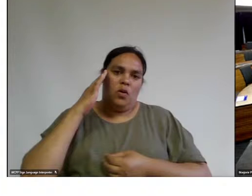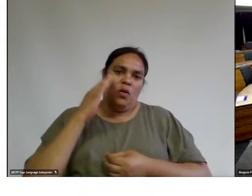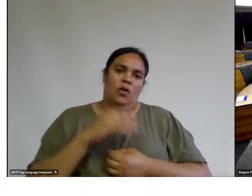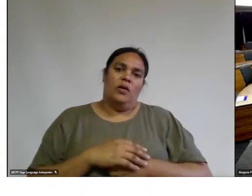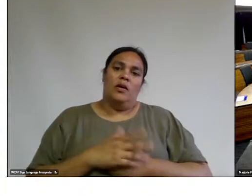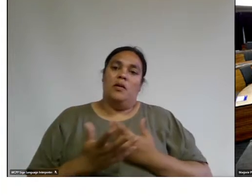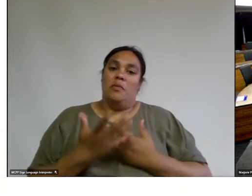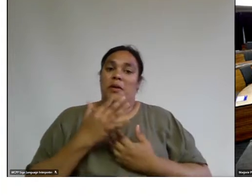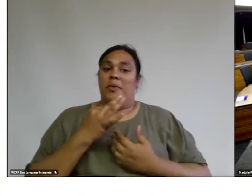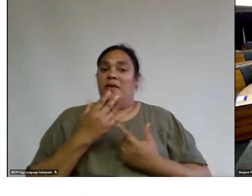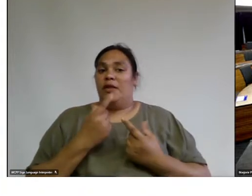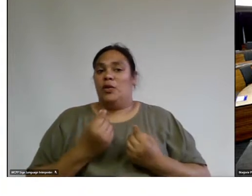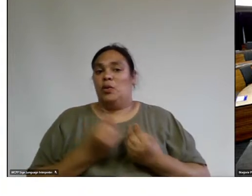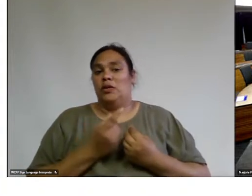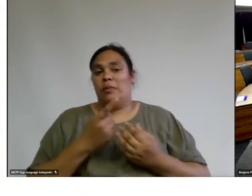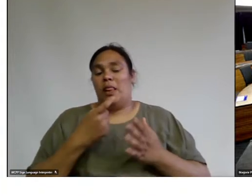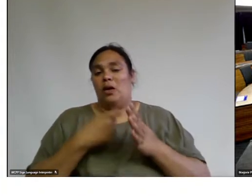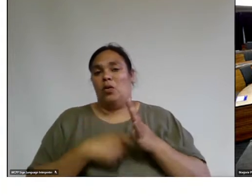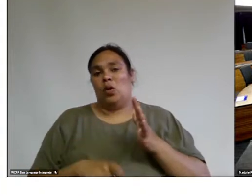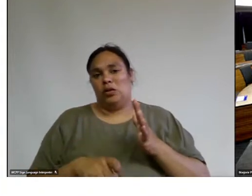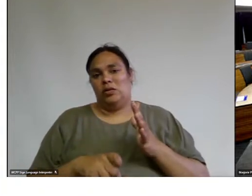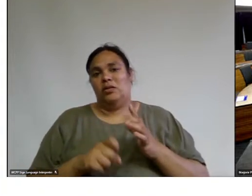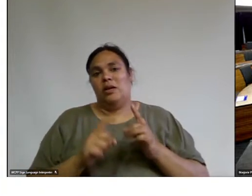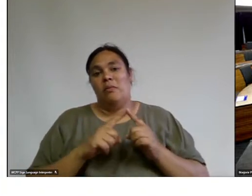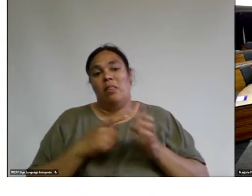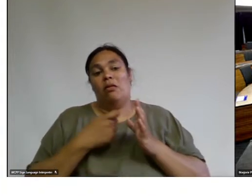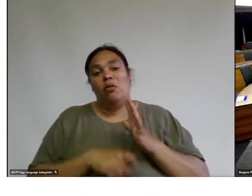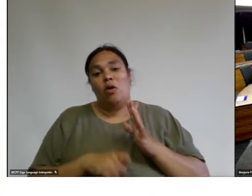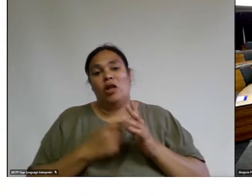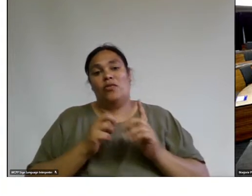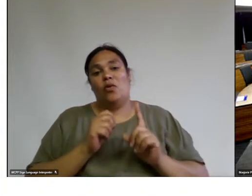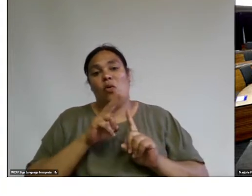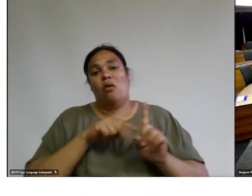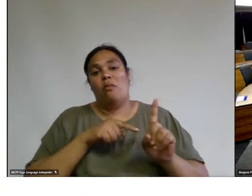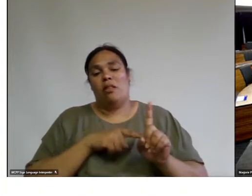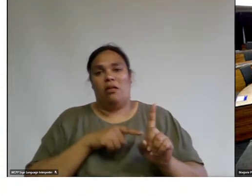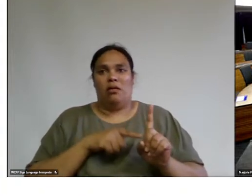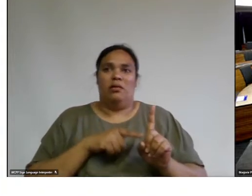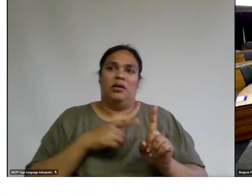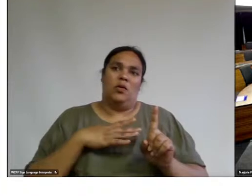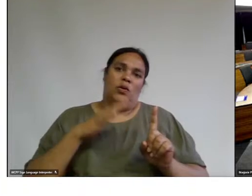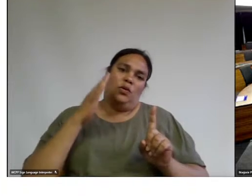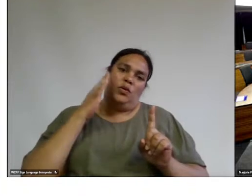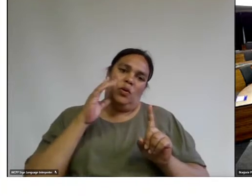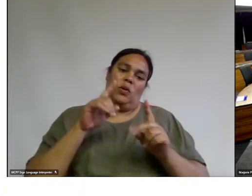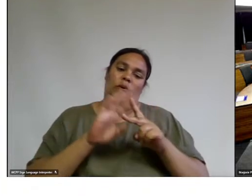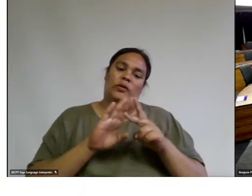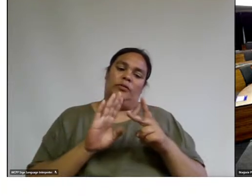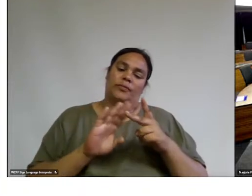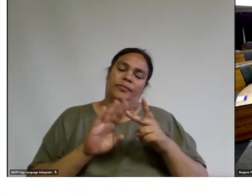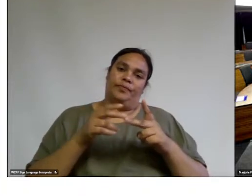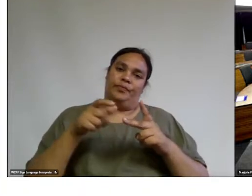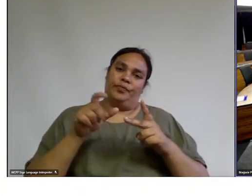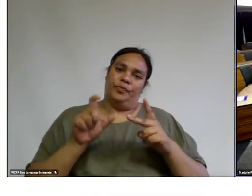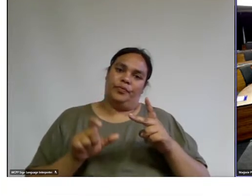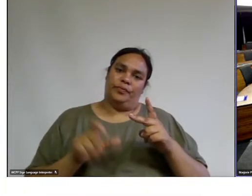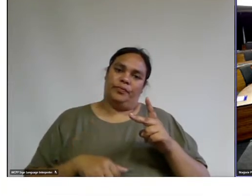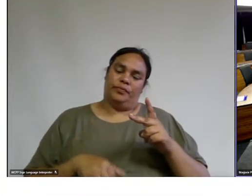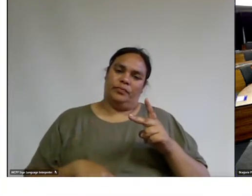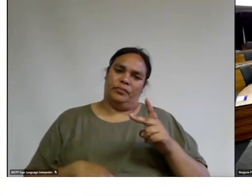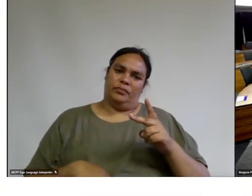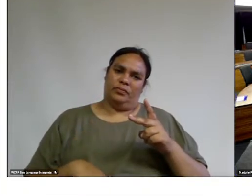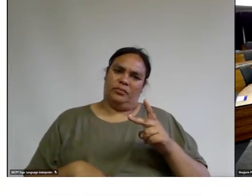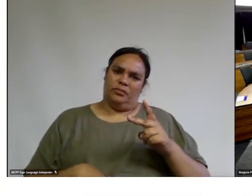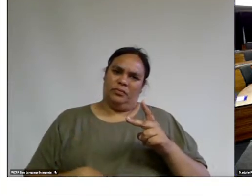have done such a costing, the cost of compliance. And secondly, Chair, on